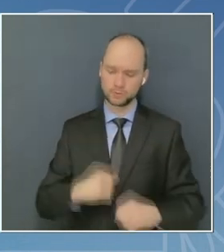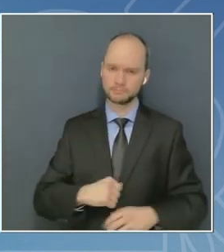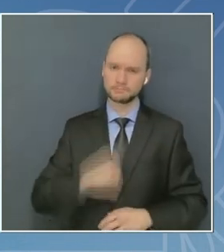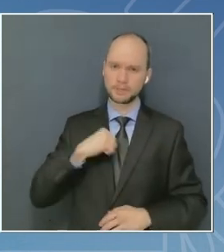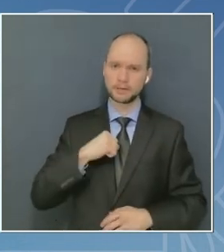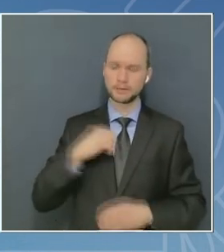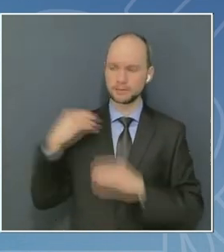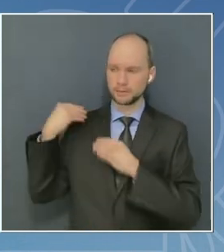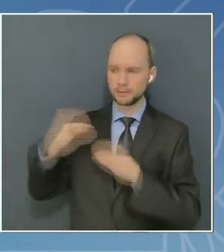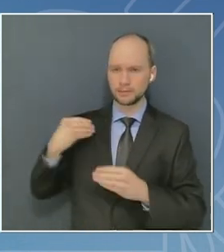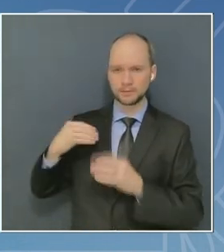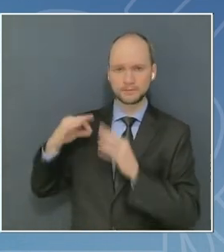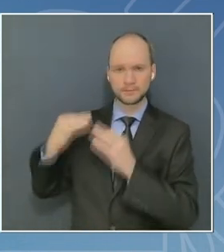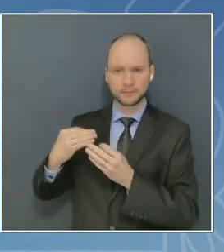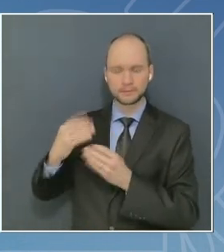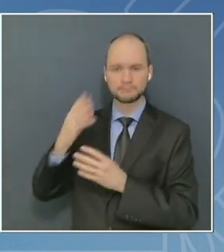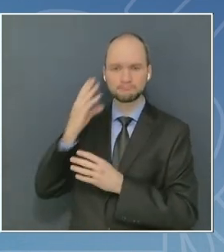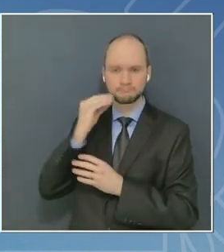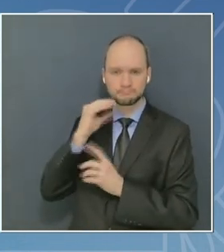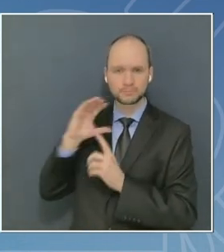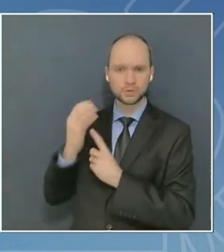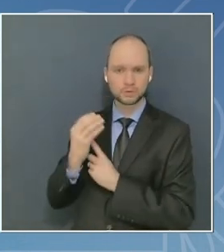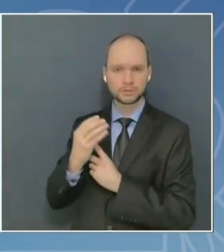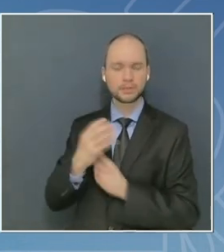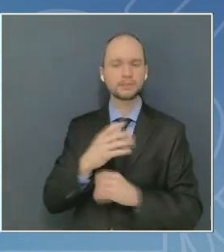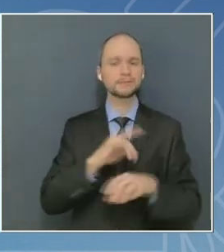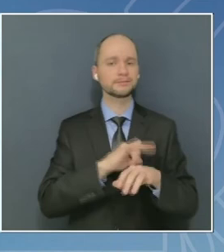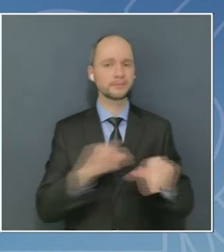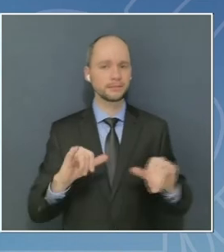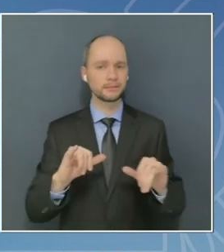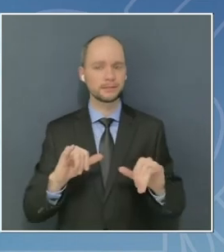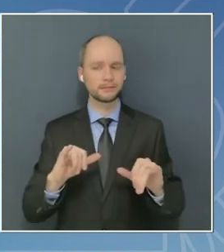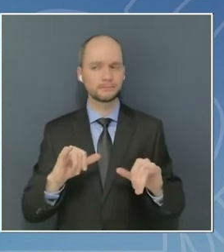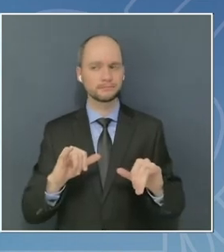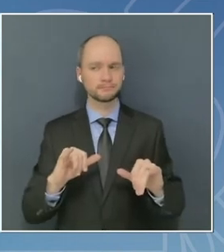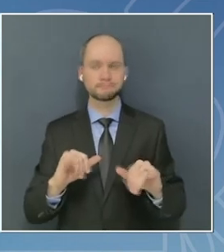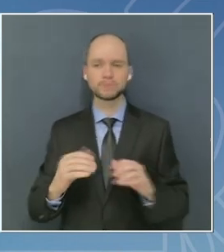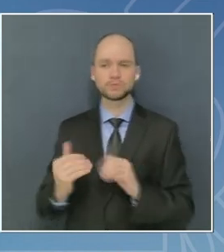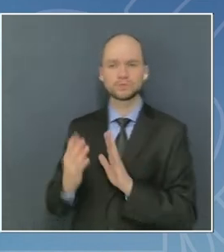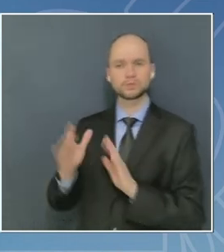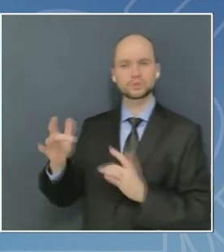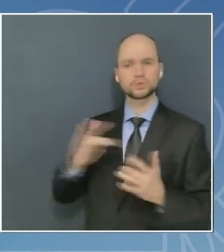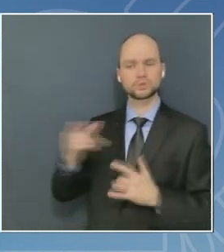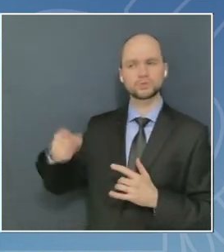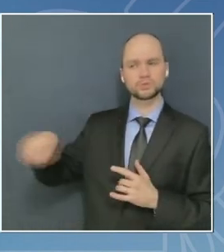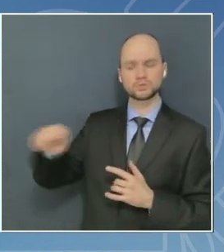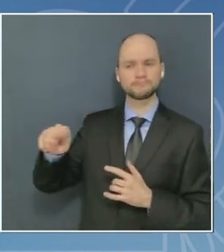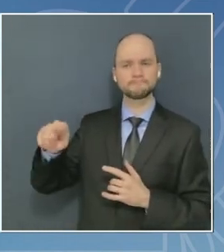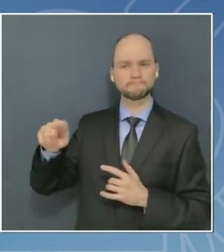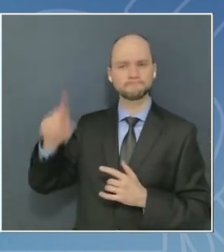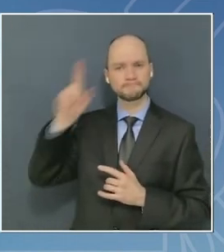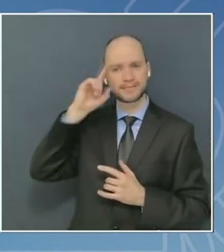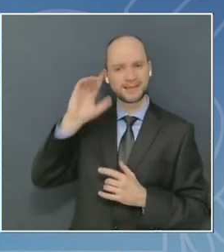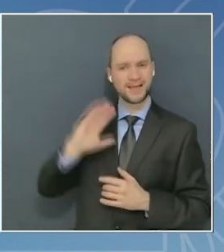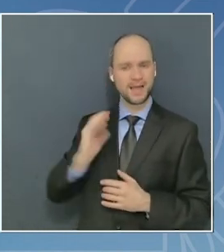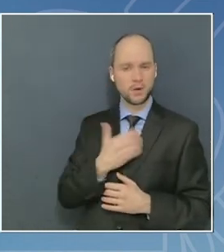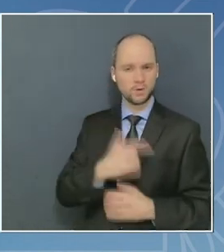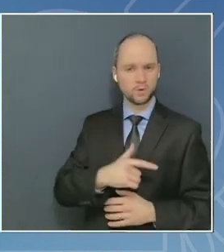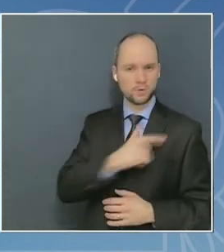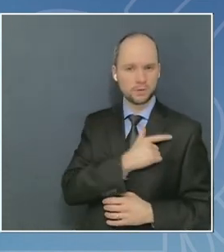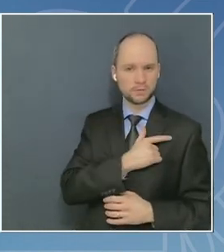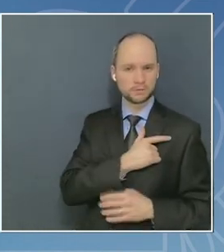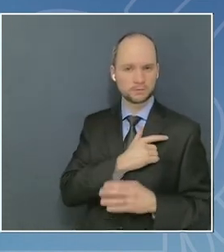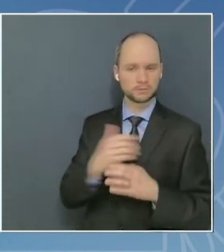time addressing concerns from some fellow Americans that our loyalties are divided? According to one survey, some 33%